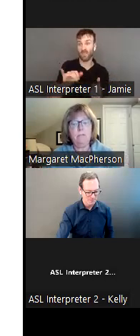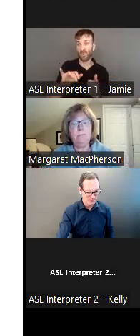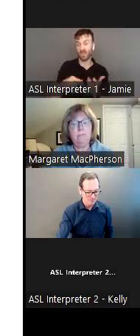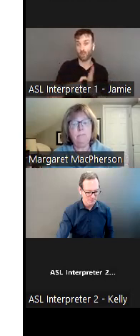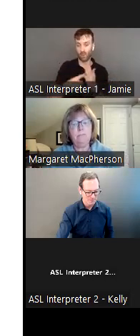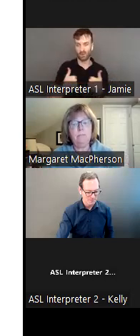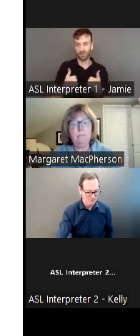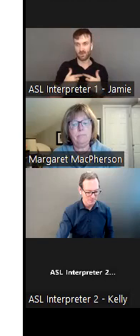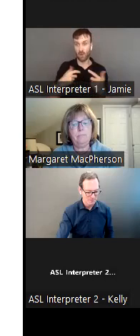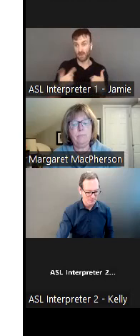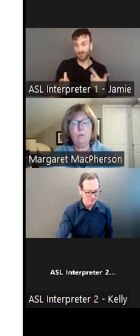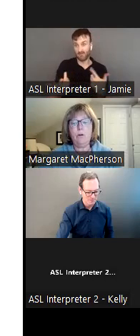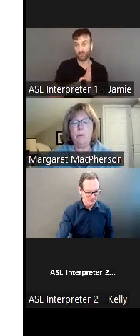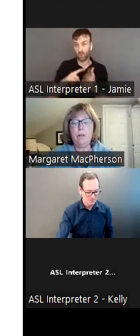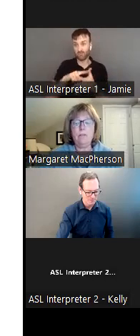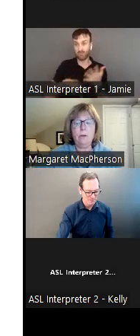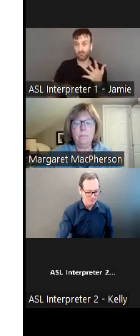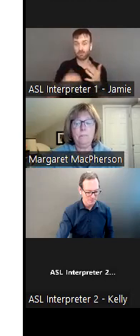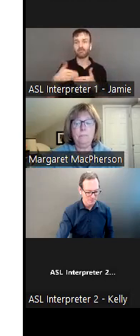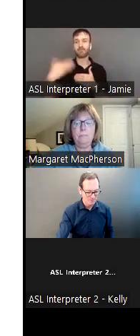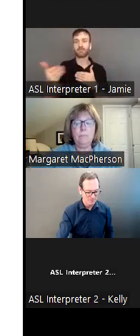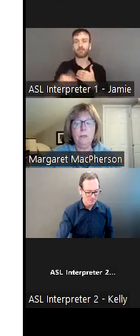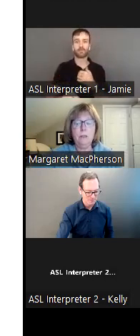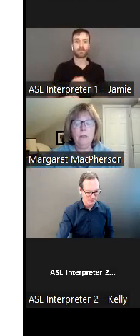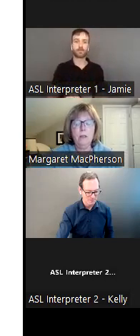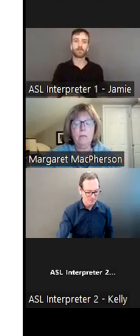me. Do you want to go to the next one?